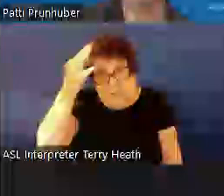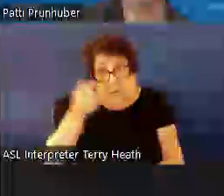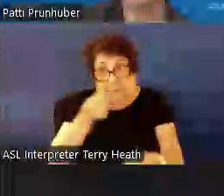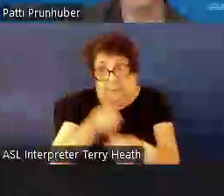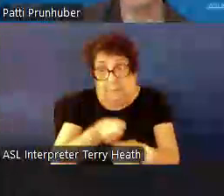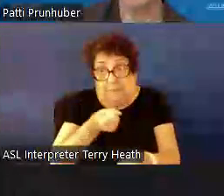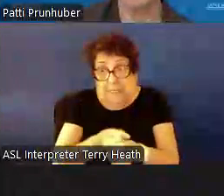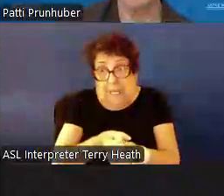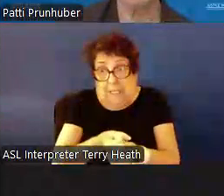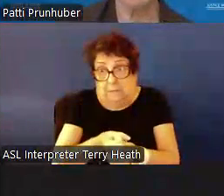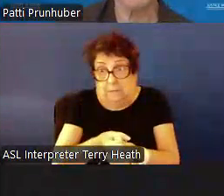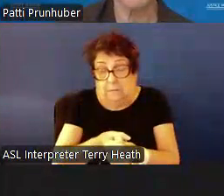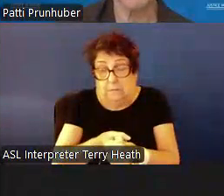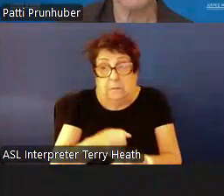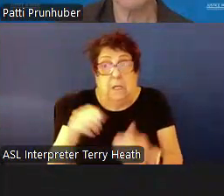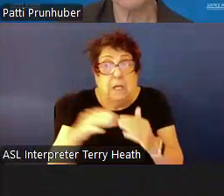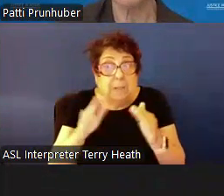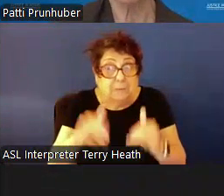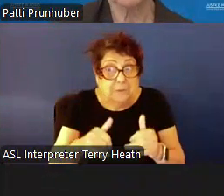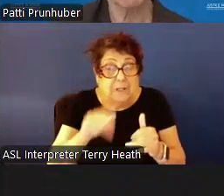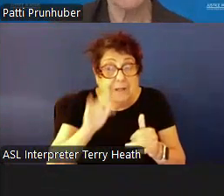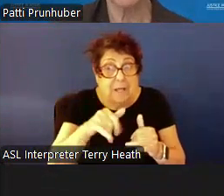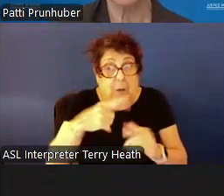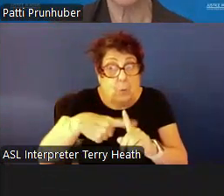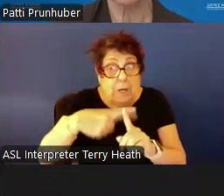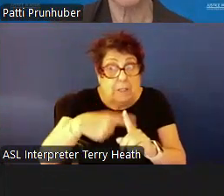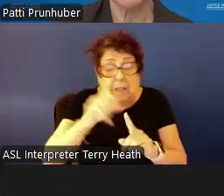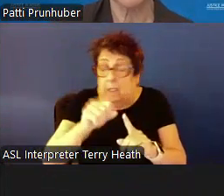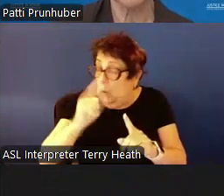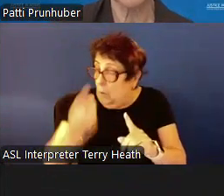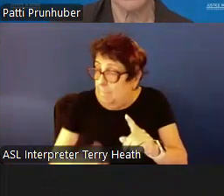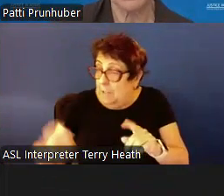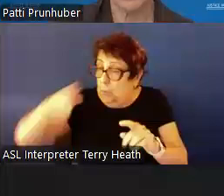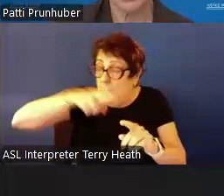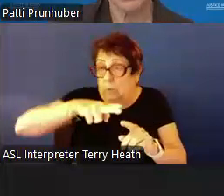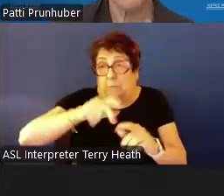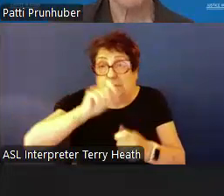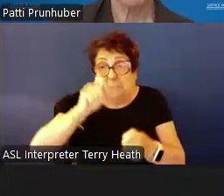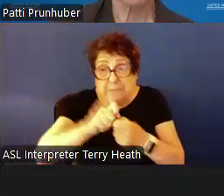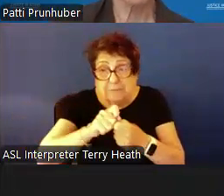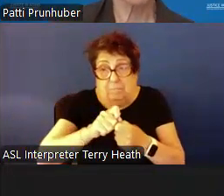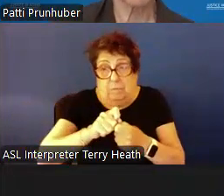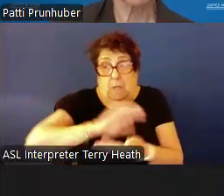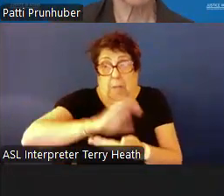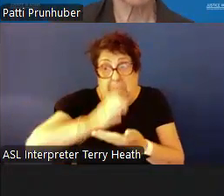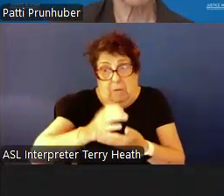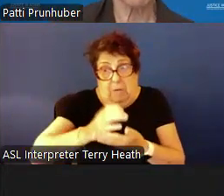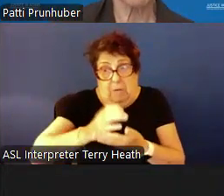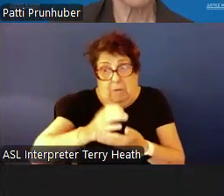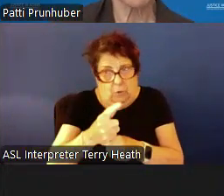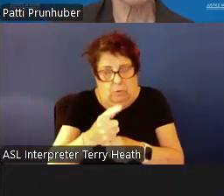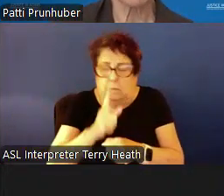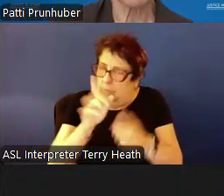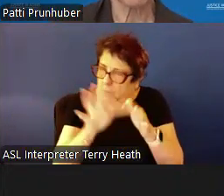be increased by a certain amount each year. These are very important to protect older tenants. I'll just